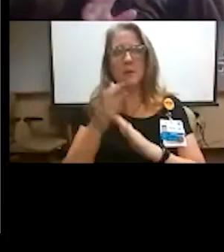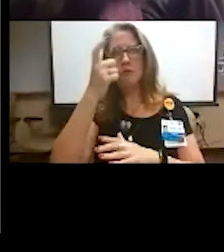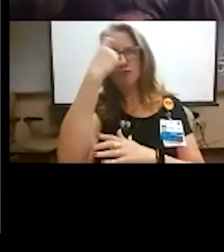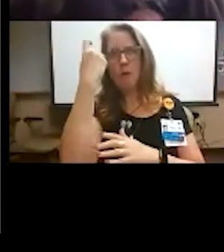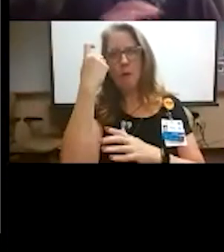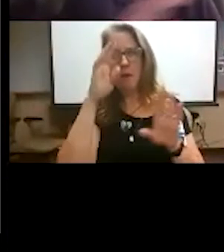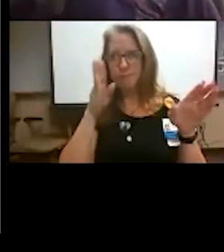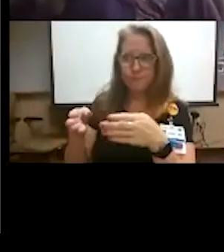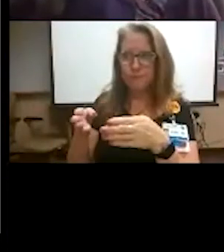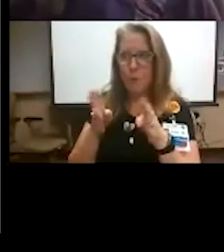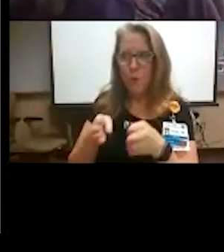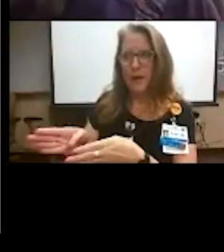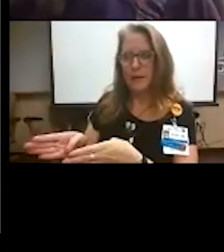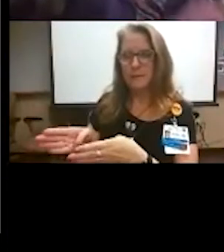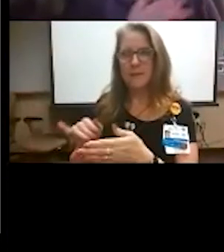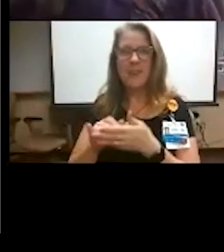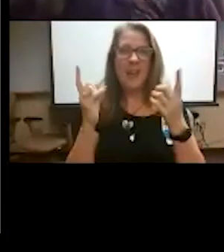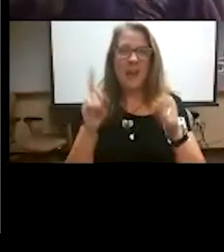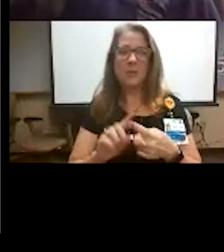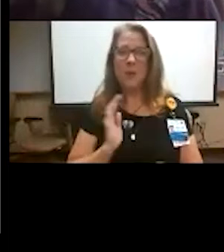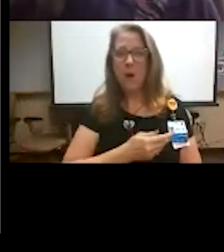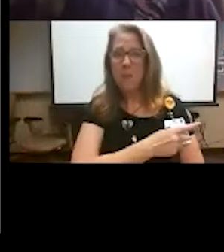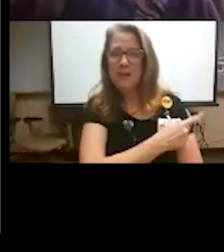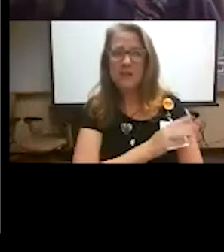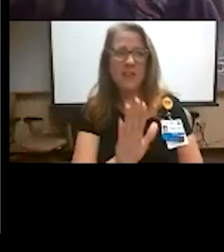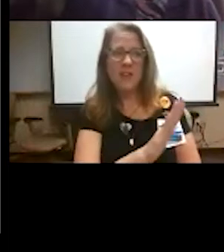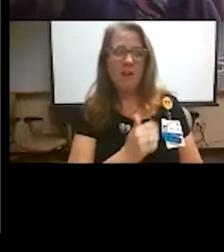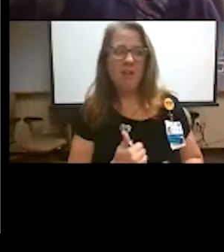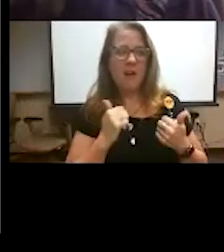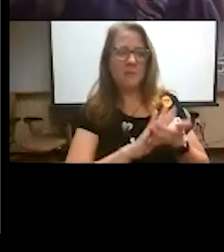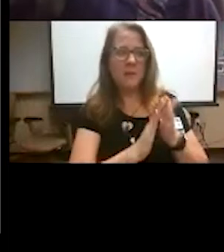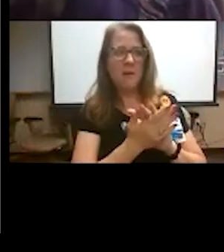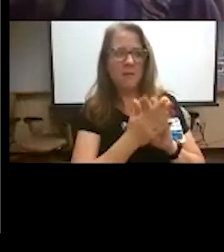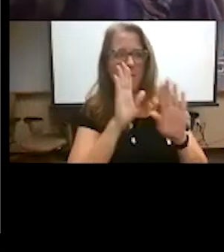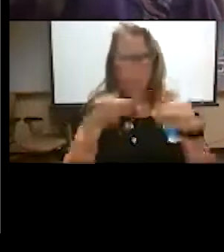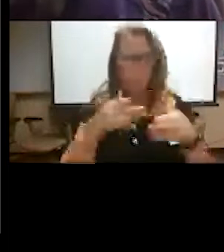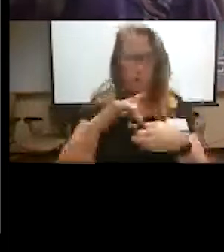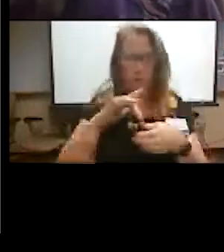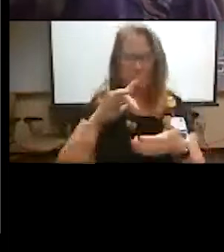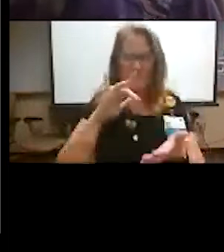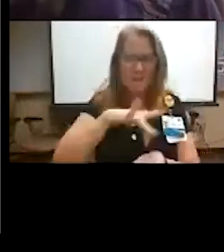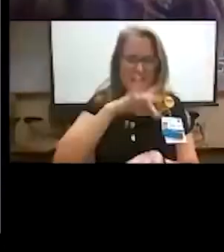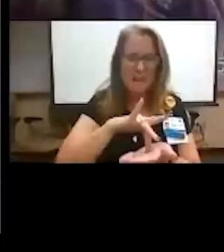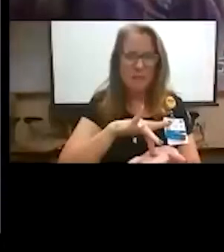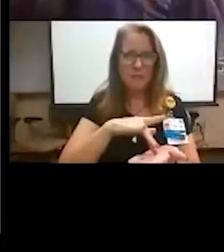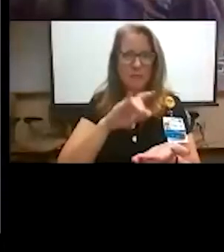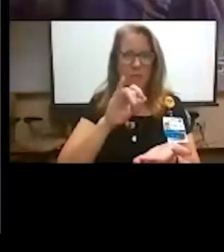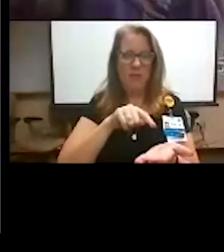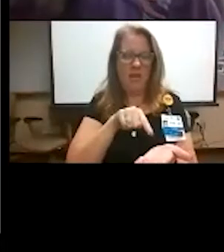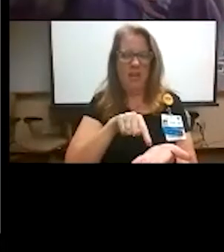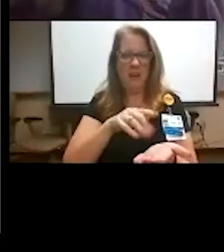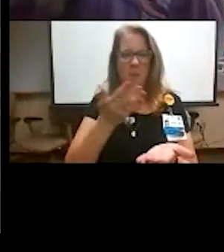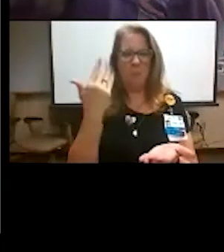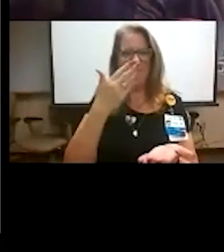That's what happens to our patients. Their lives become organized around their previous really bad